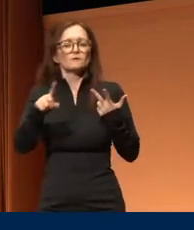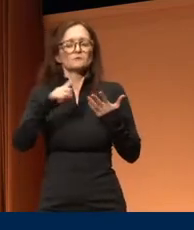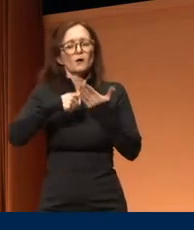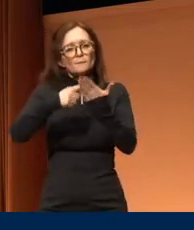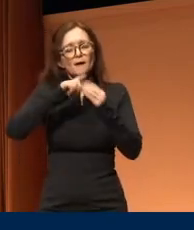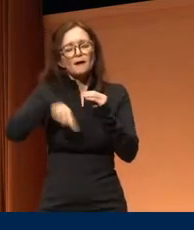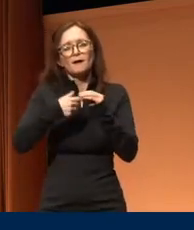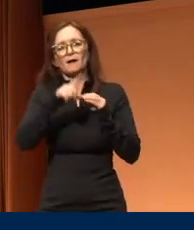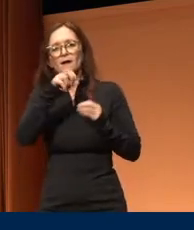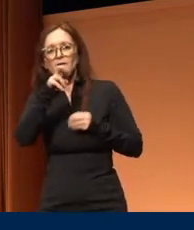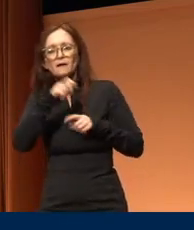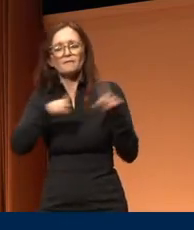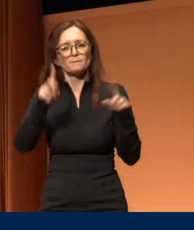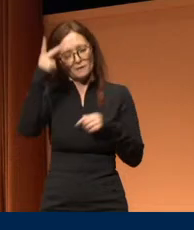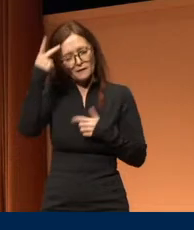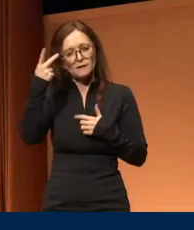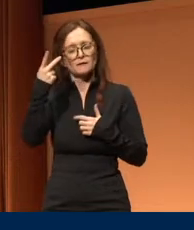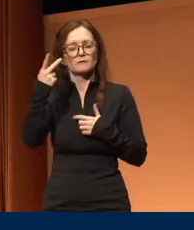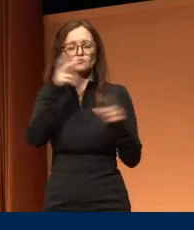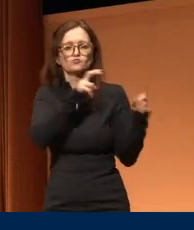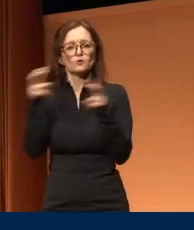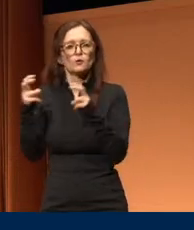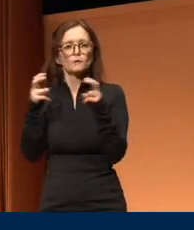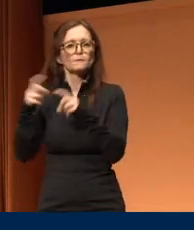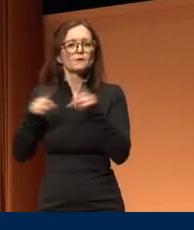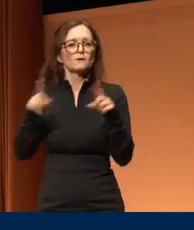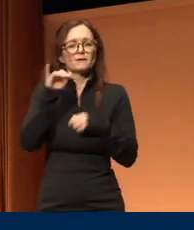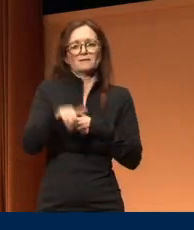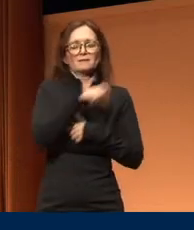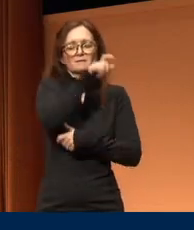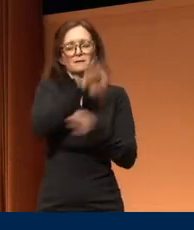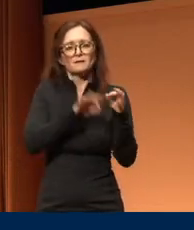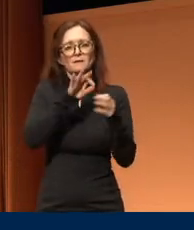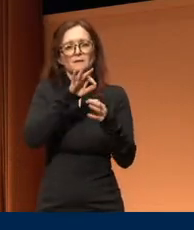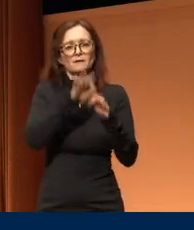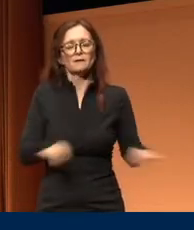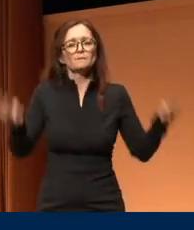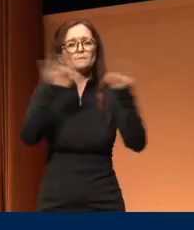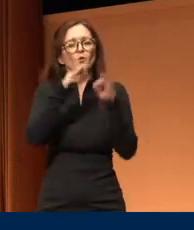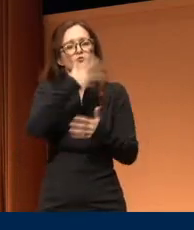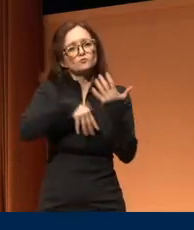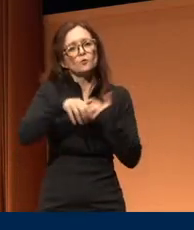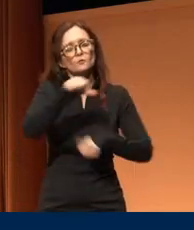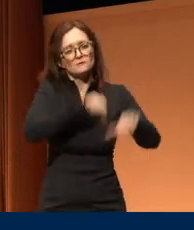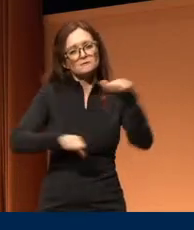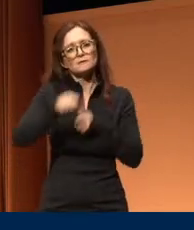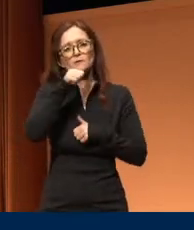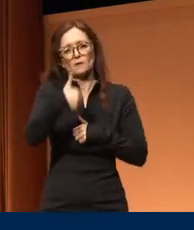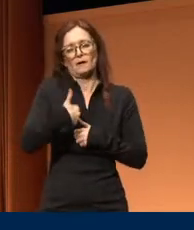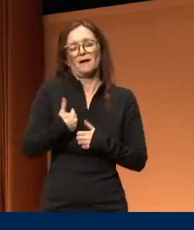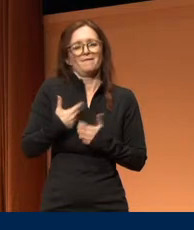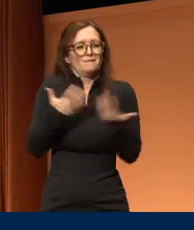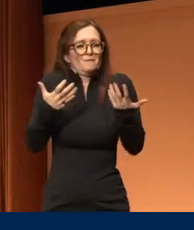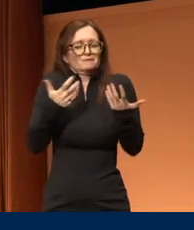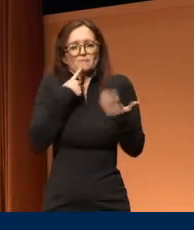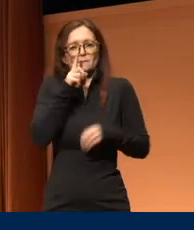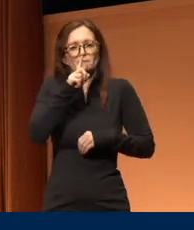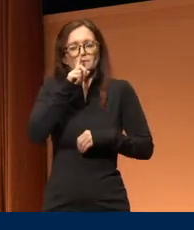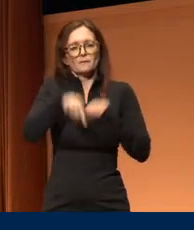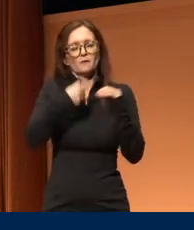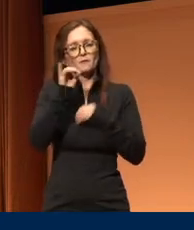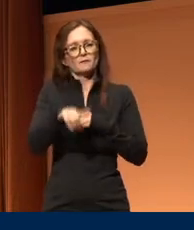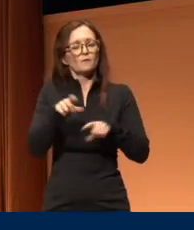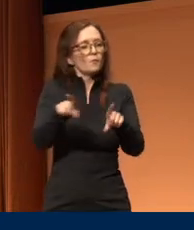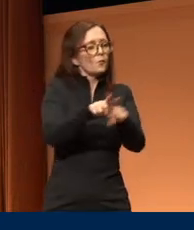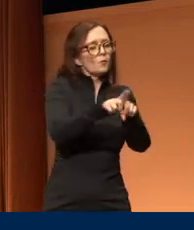than analytical terms, while Aristotle, the quintessential logician or social scientist, did not have that much to say about it. It